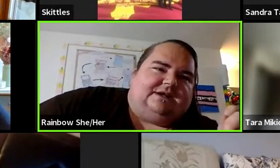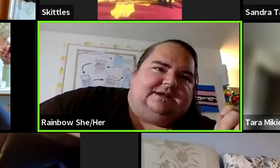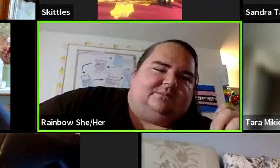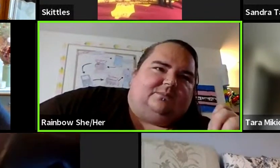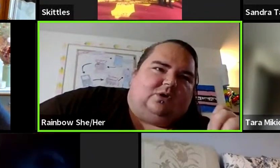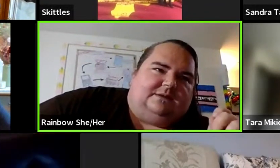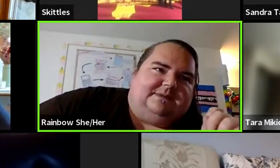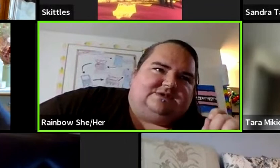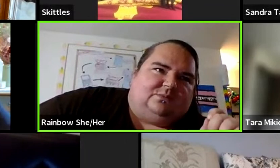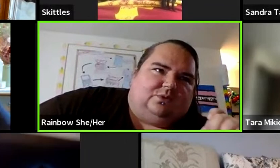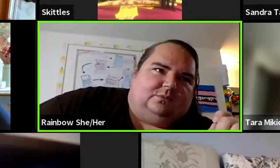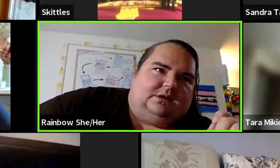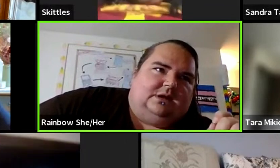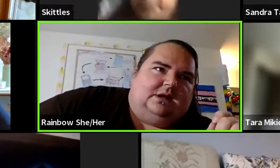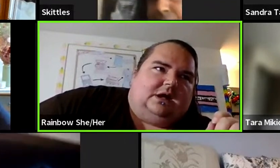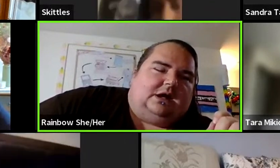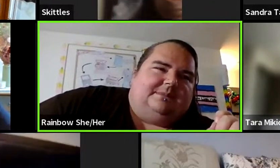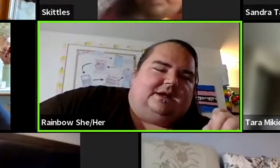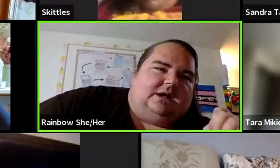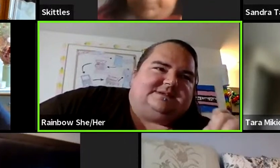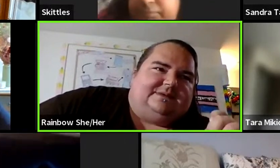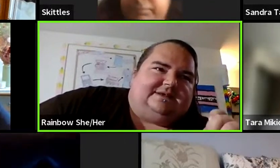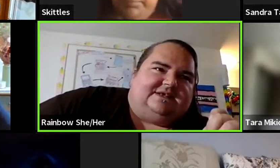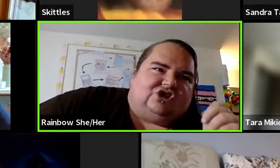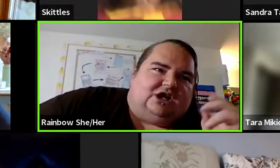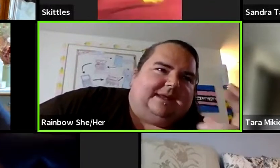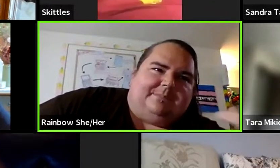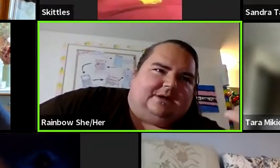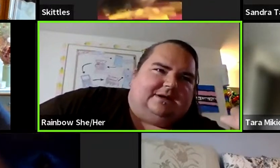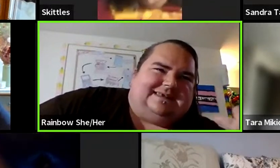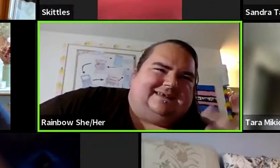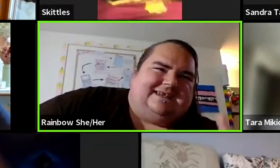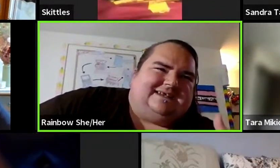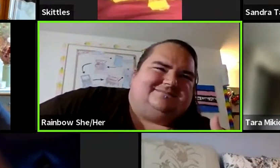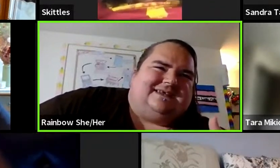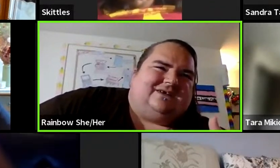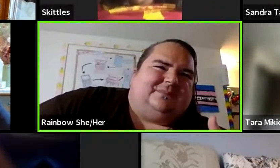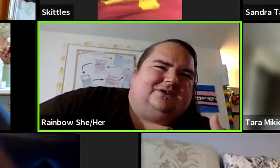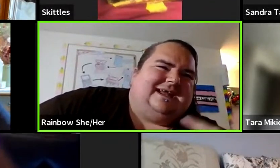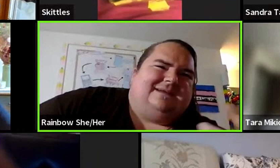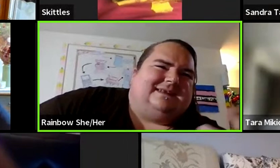doctor finally called me into the room, he comes in with like the chart of paper that they